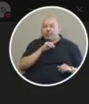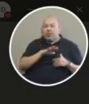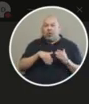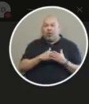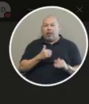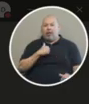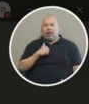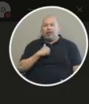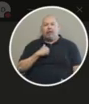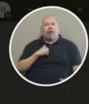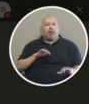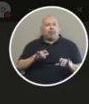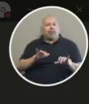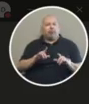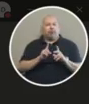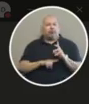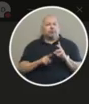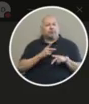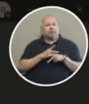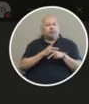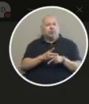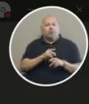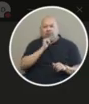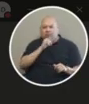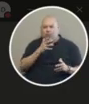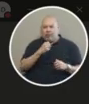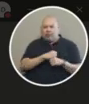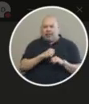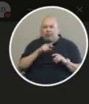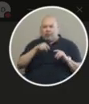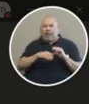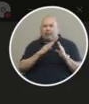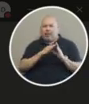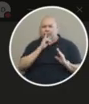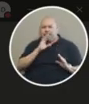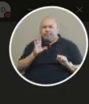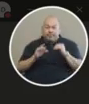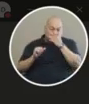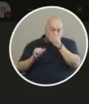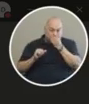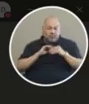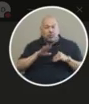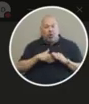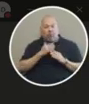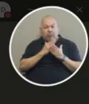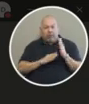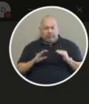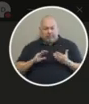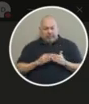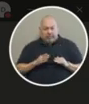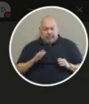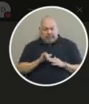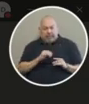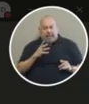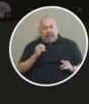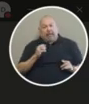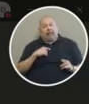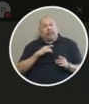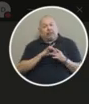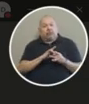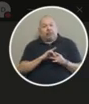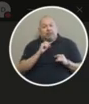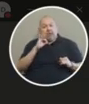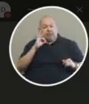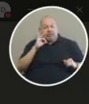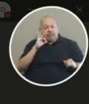have computers that are checked out, and we didn't just want to make it for downtown. We wanted to make it for all parts of the city. And in terms